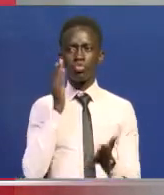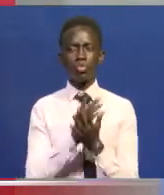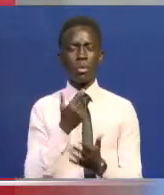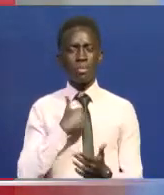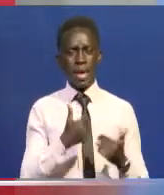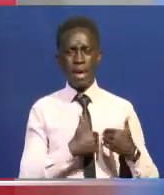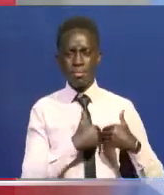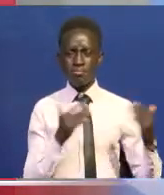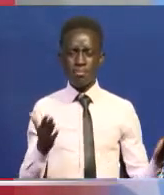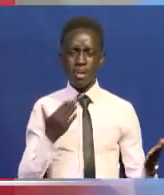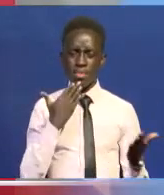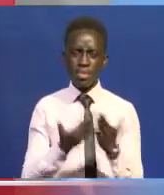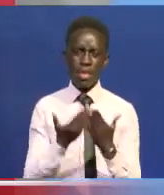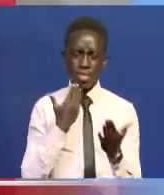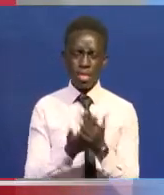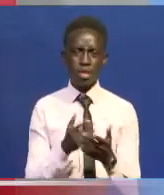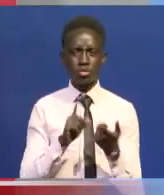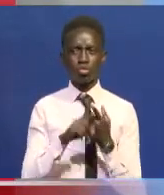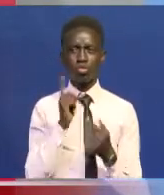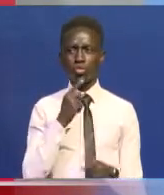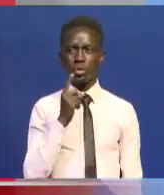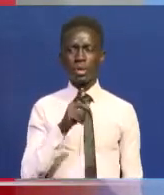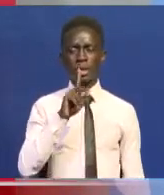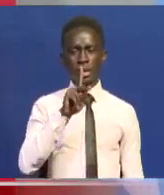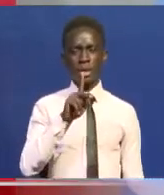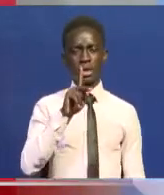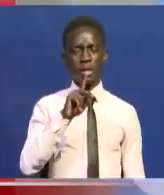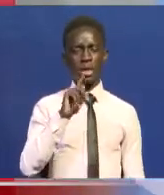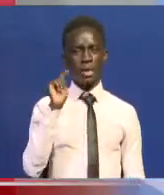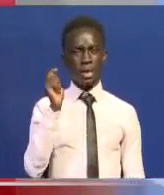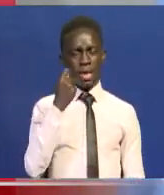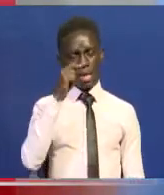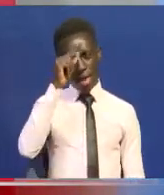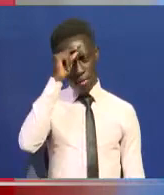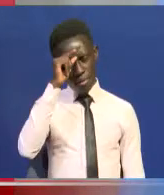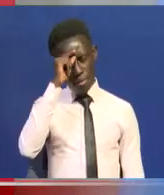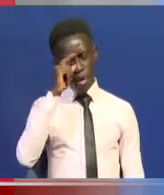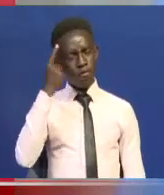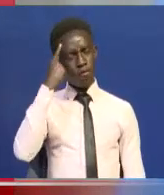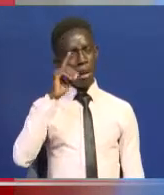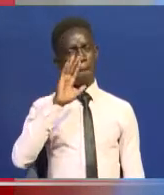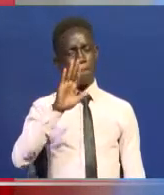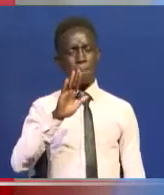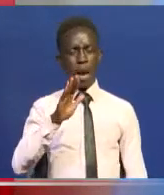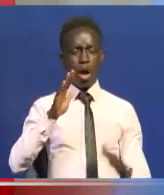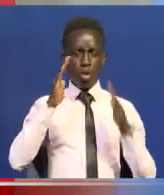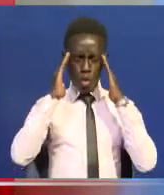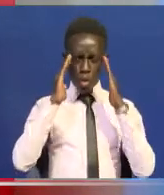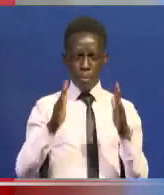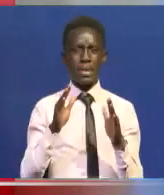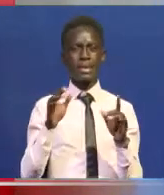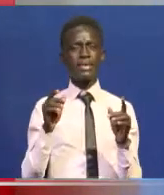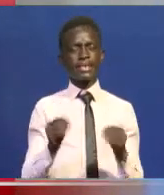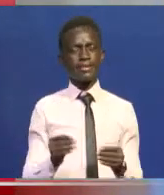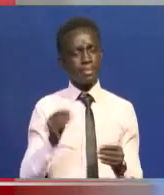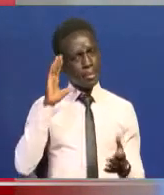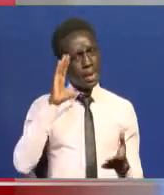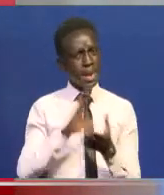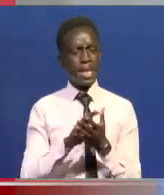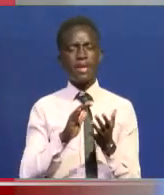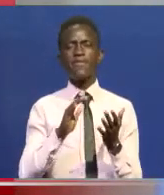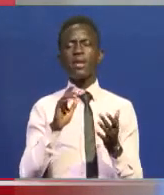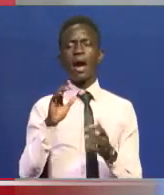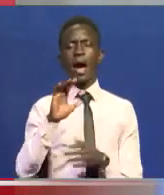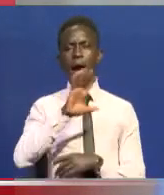heartfelt congratulations to Kenyan Airways and the Kenyan government for their unwavering commitment to bringing the pride of Africa to the